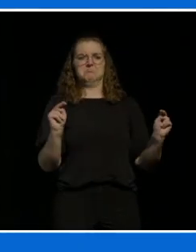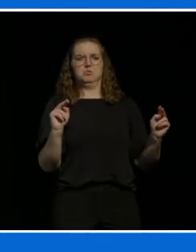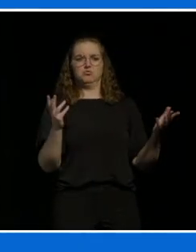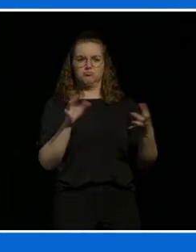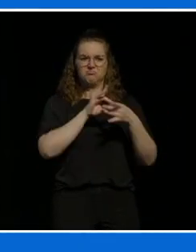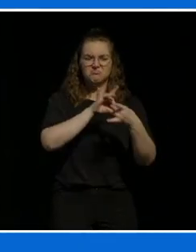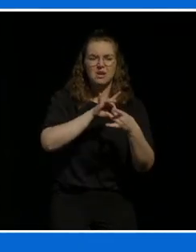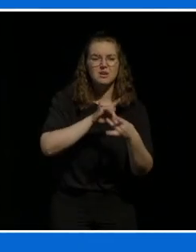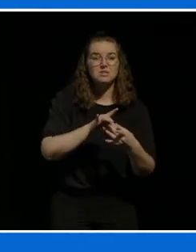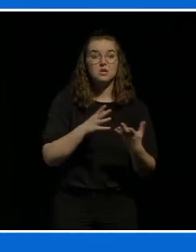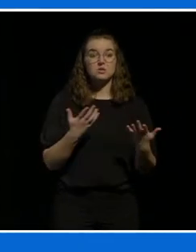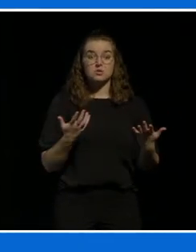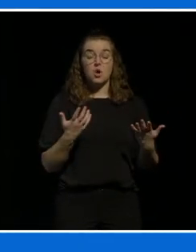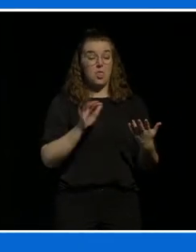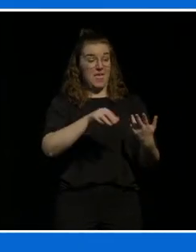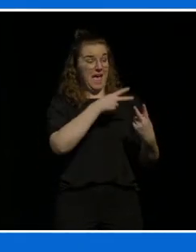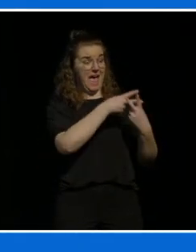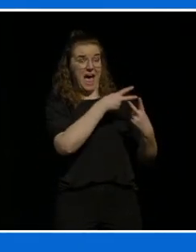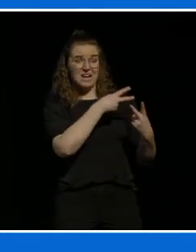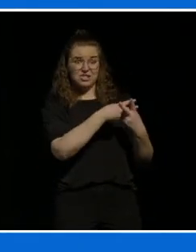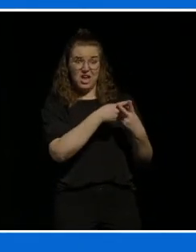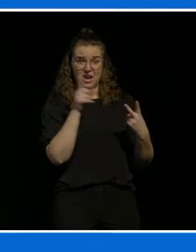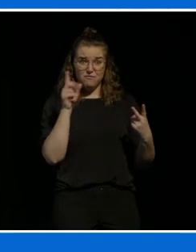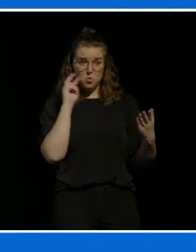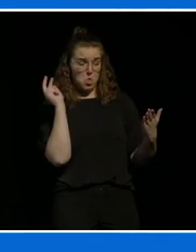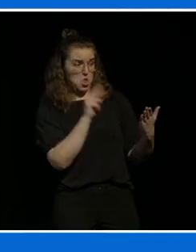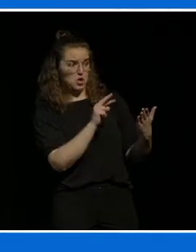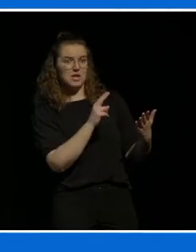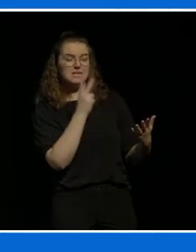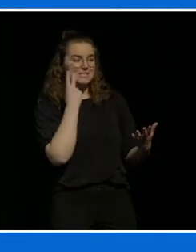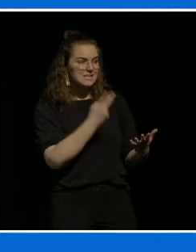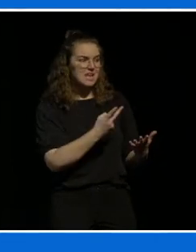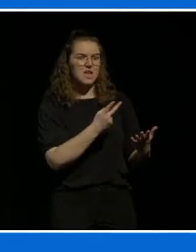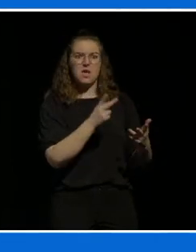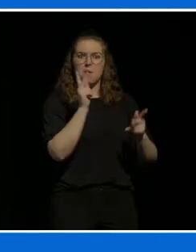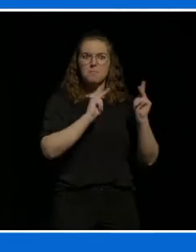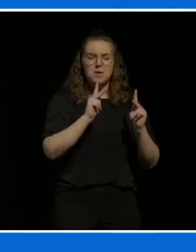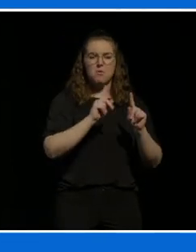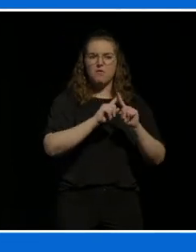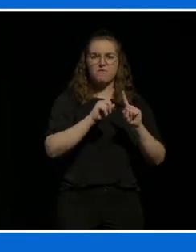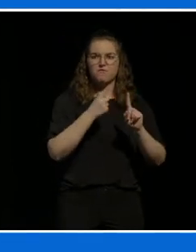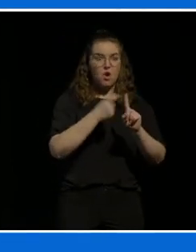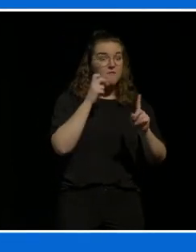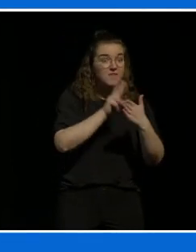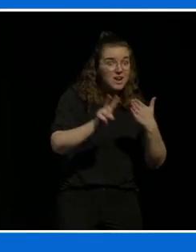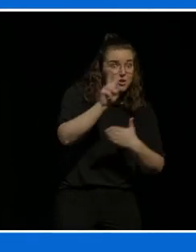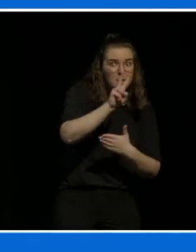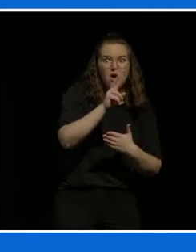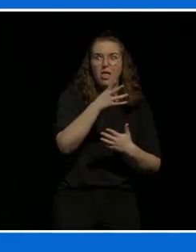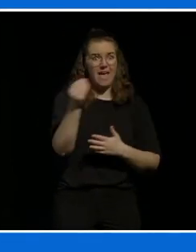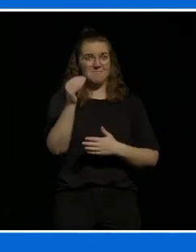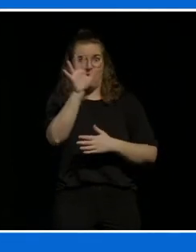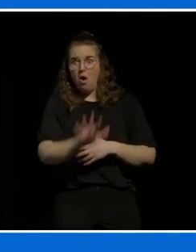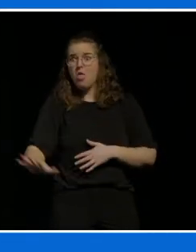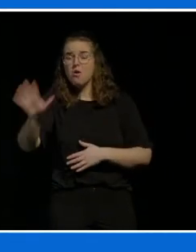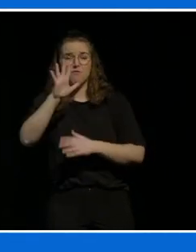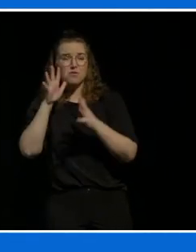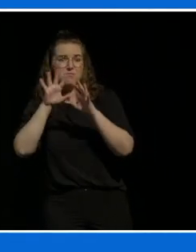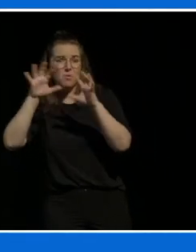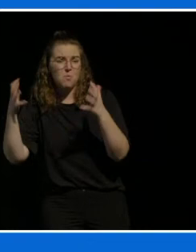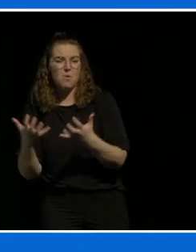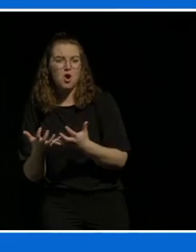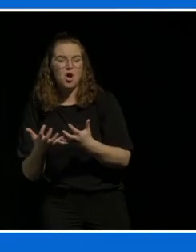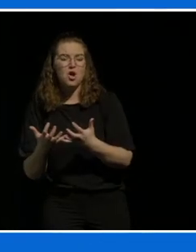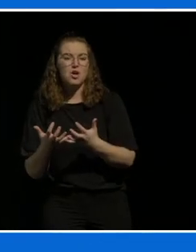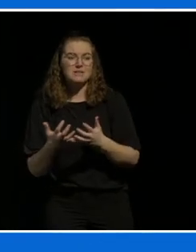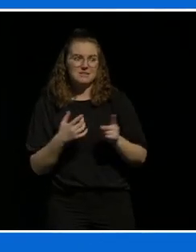people from all over Vanderbilt's campus and the world that started with their own narratives, which fueled a fire that